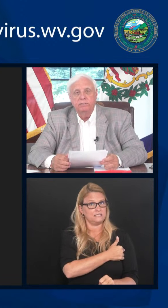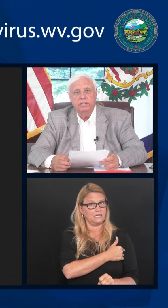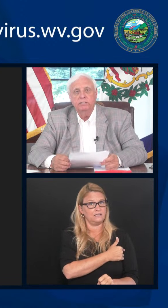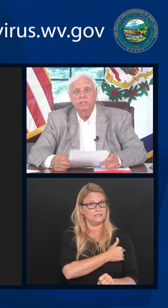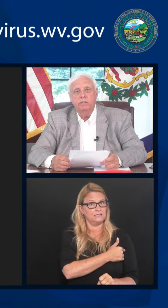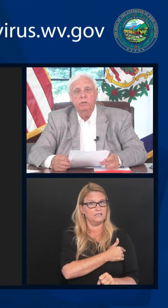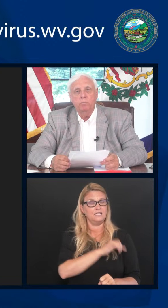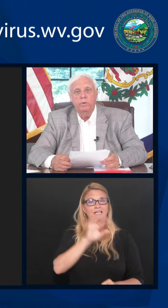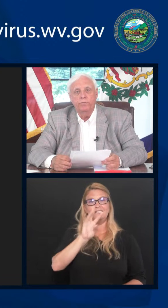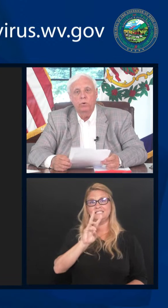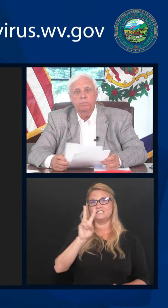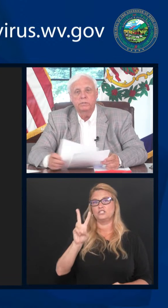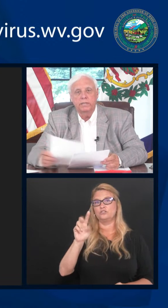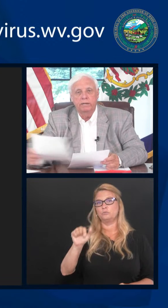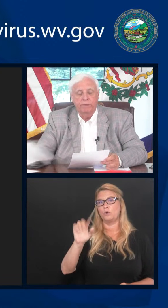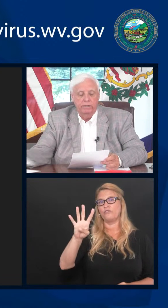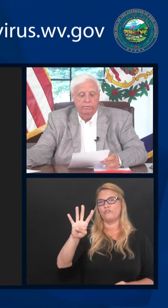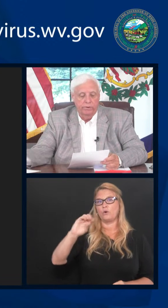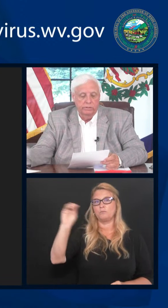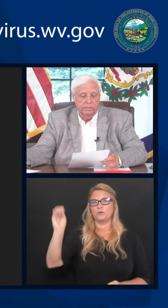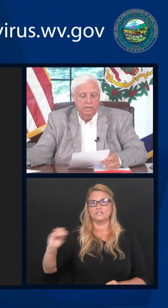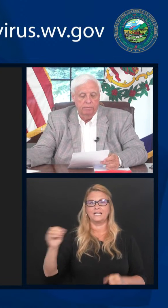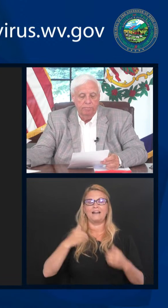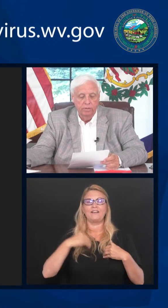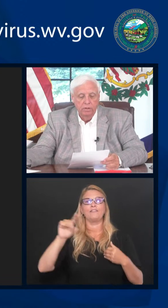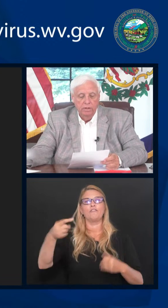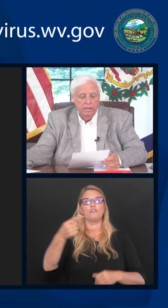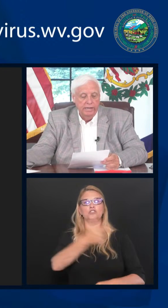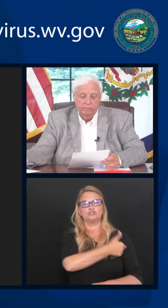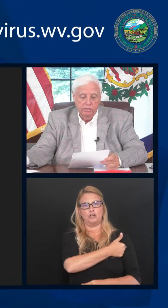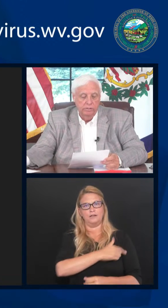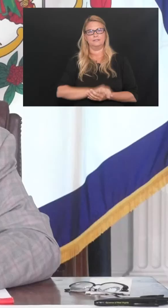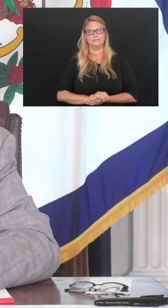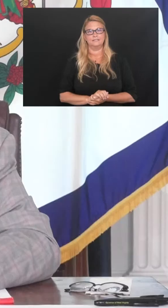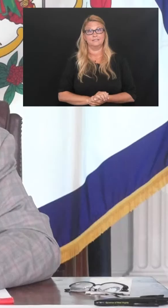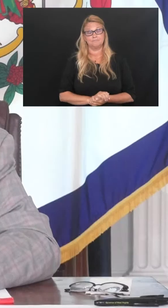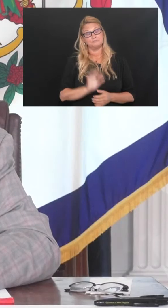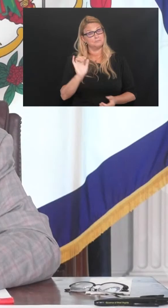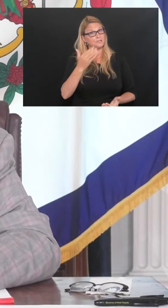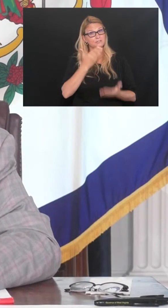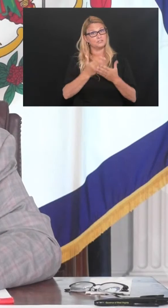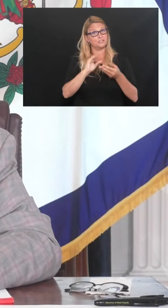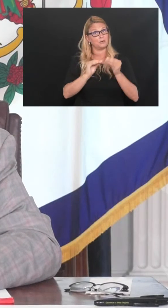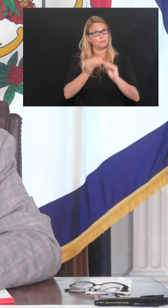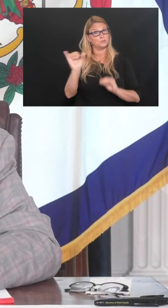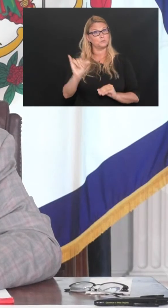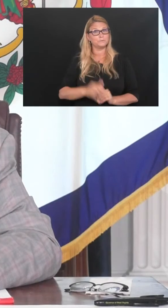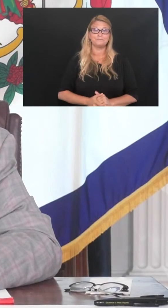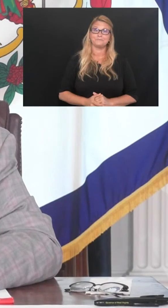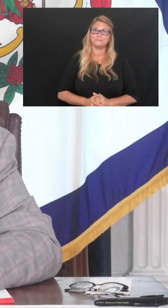and 62.4% have had their first shot, and that's good too, really good. As far